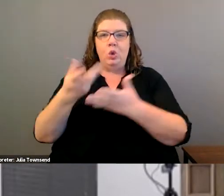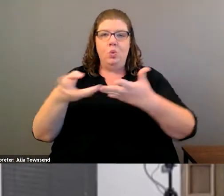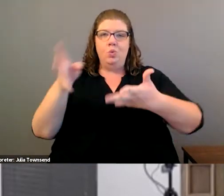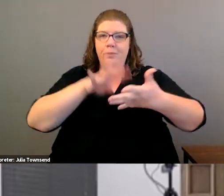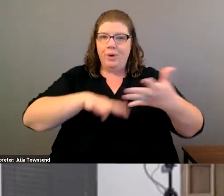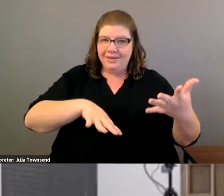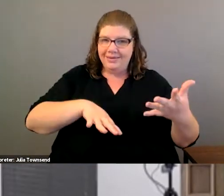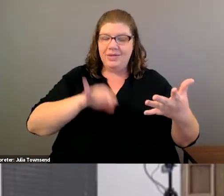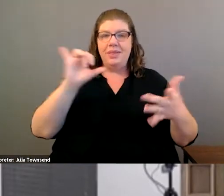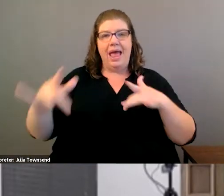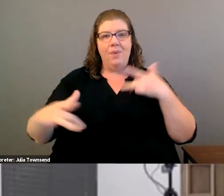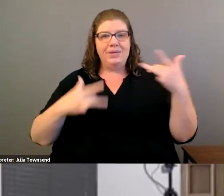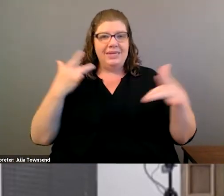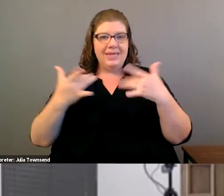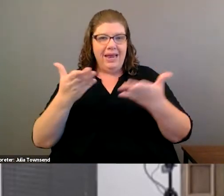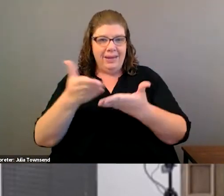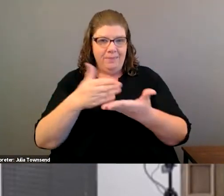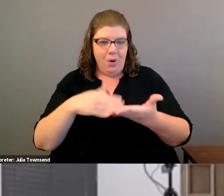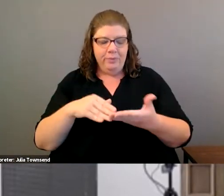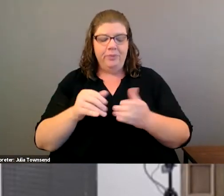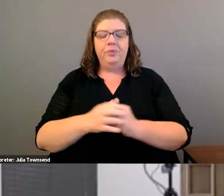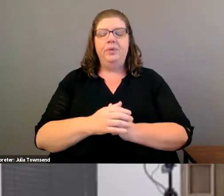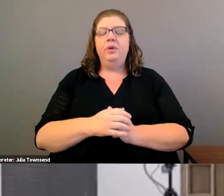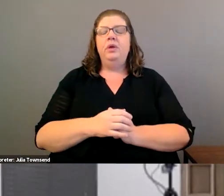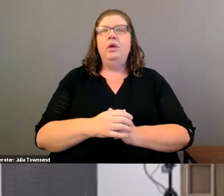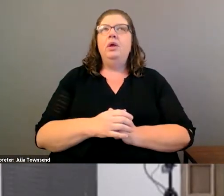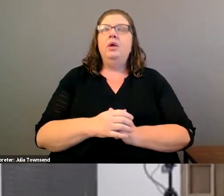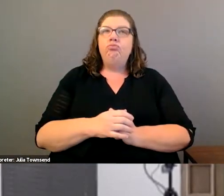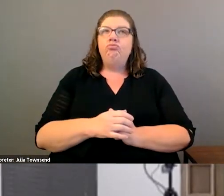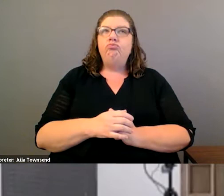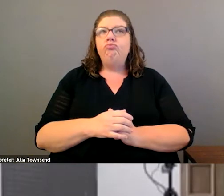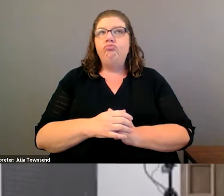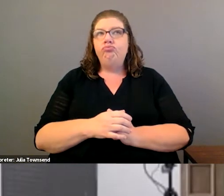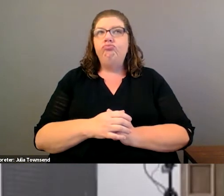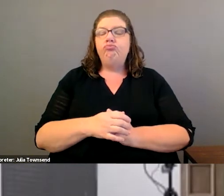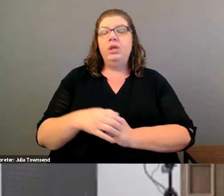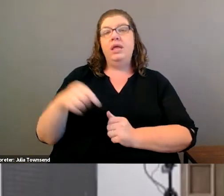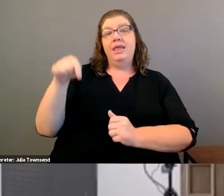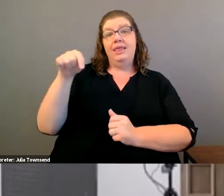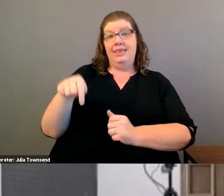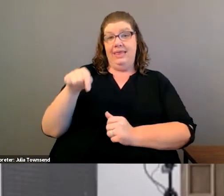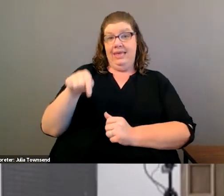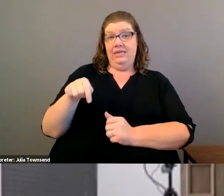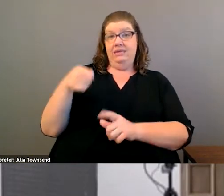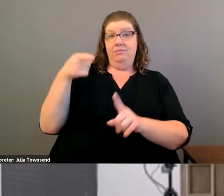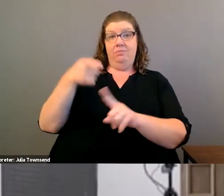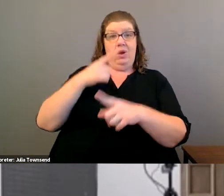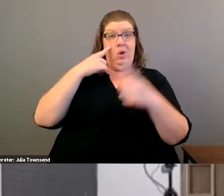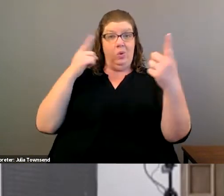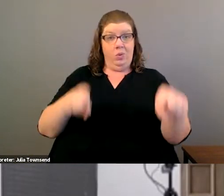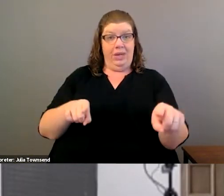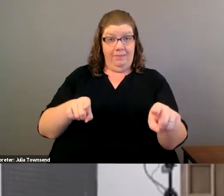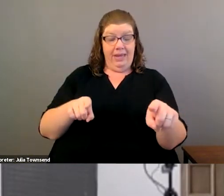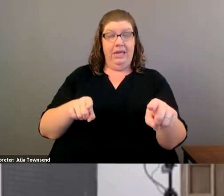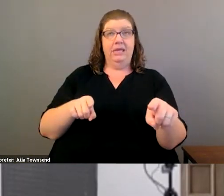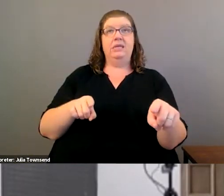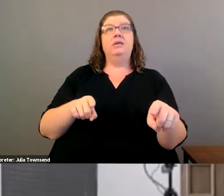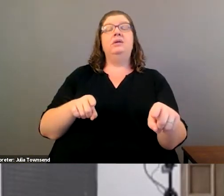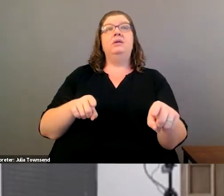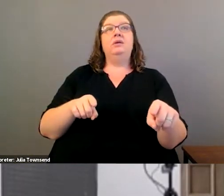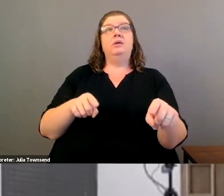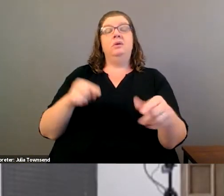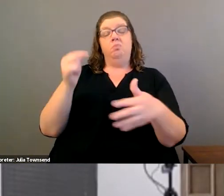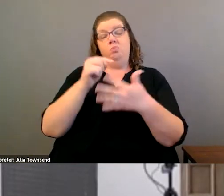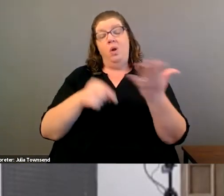that was an exciting feature. Also, in this particular agreement, we have some